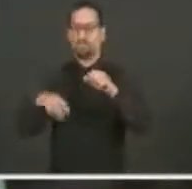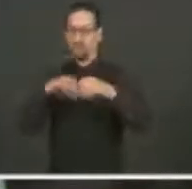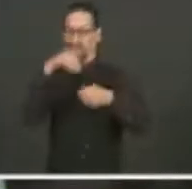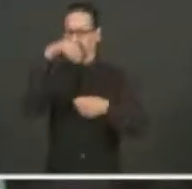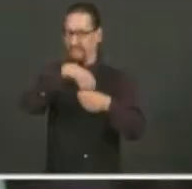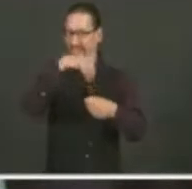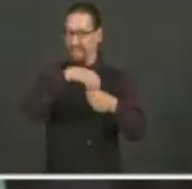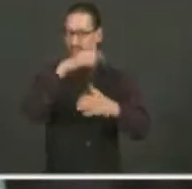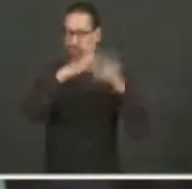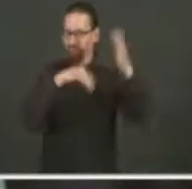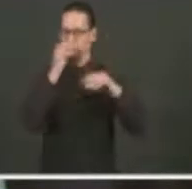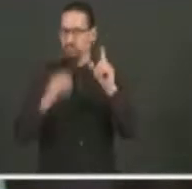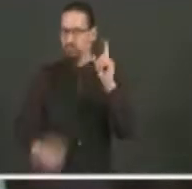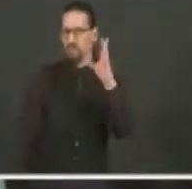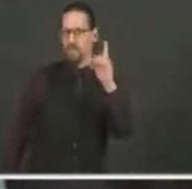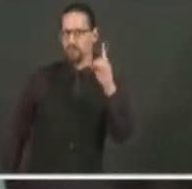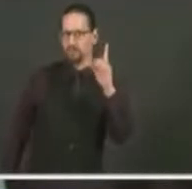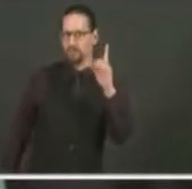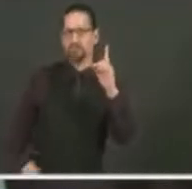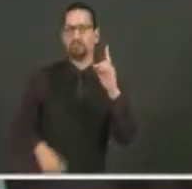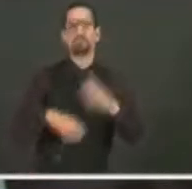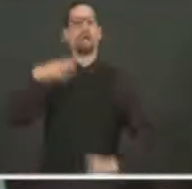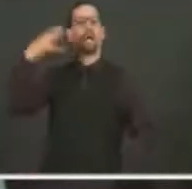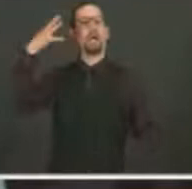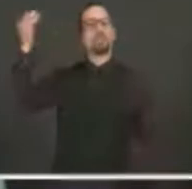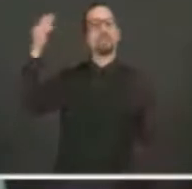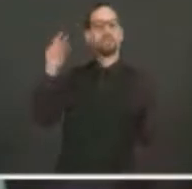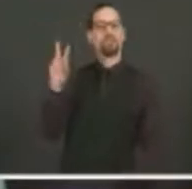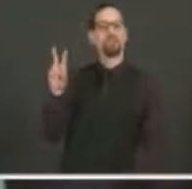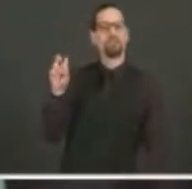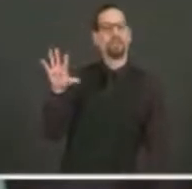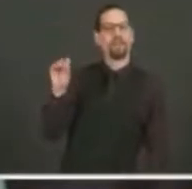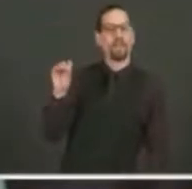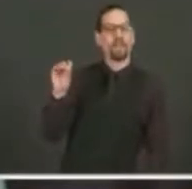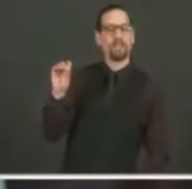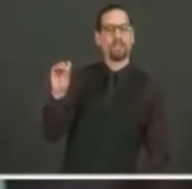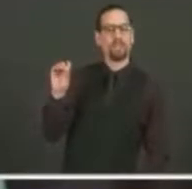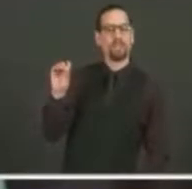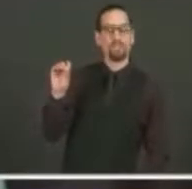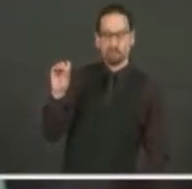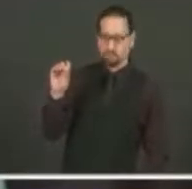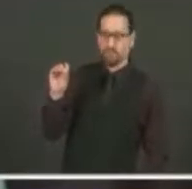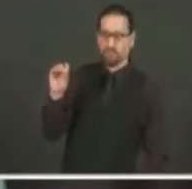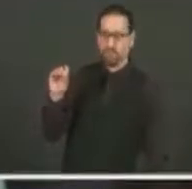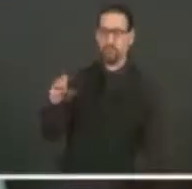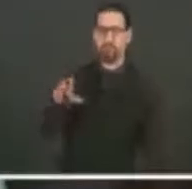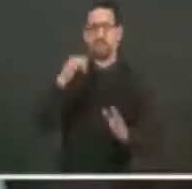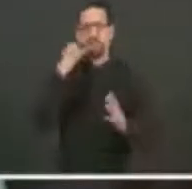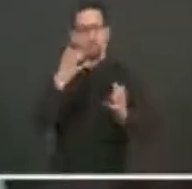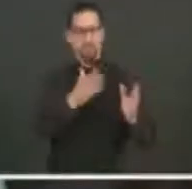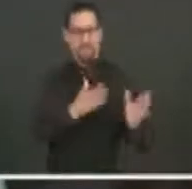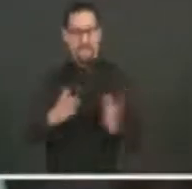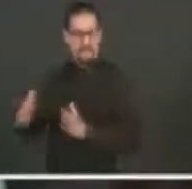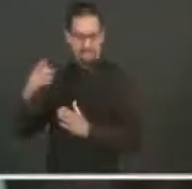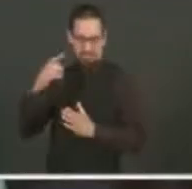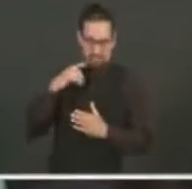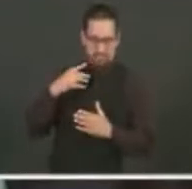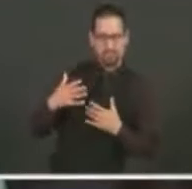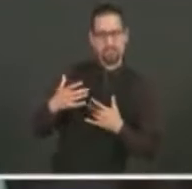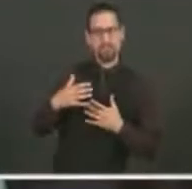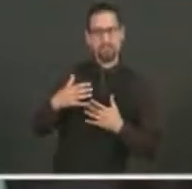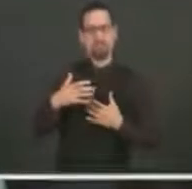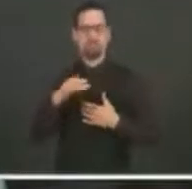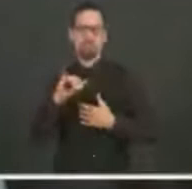and 250 outside. So if you're planning a wedding in July, August, September, I hope that this gives you